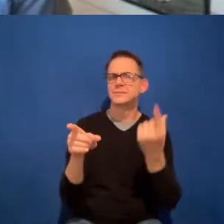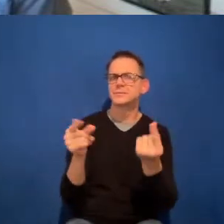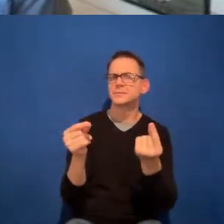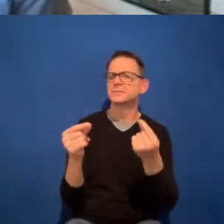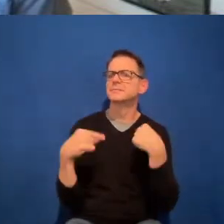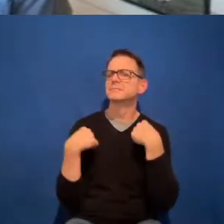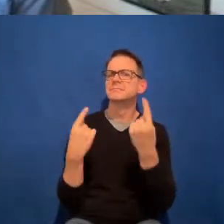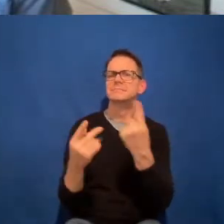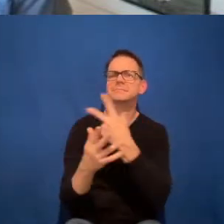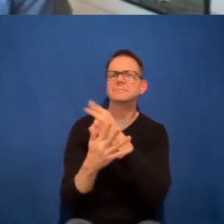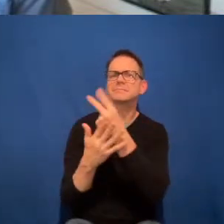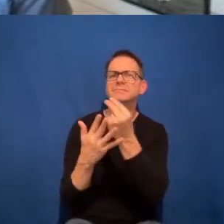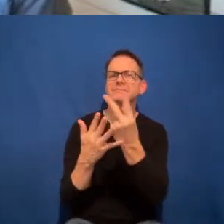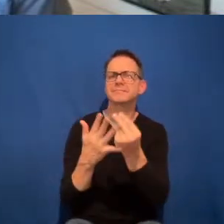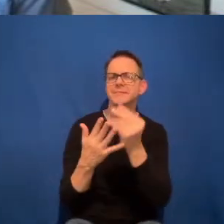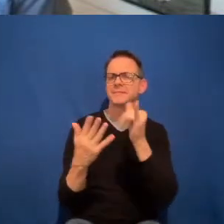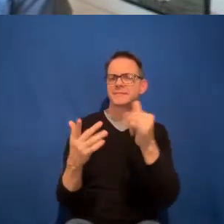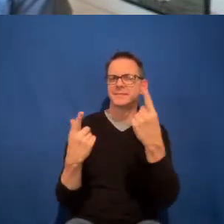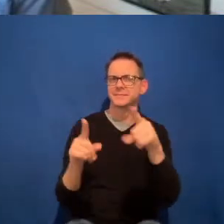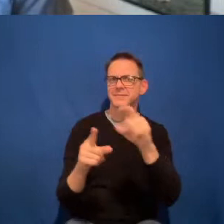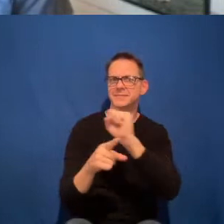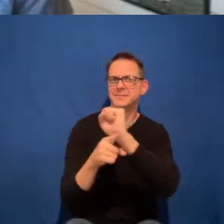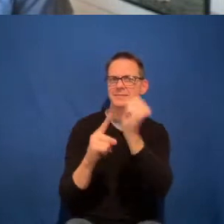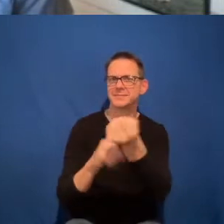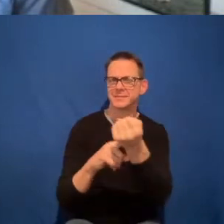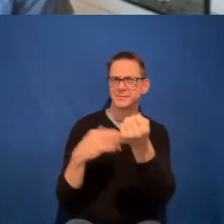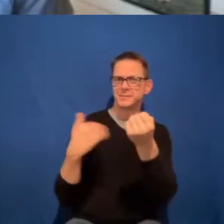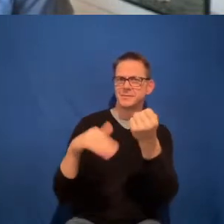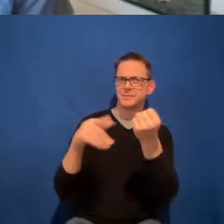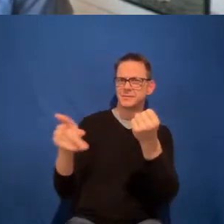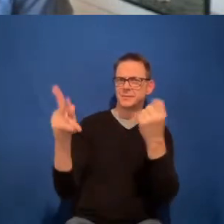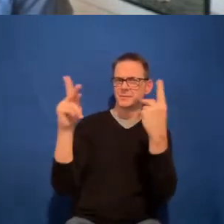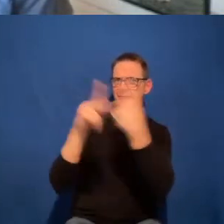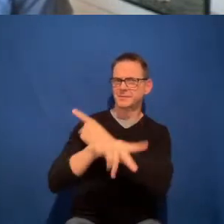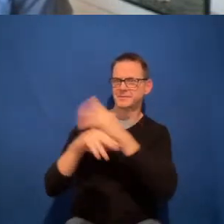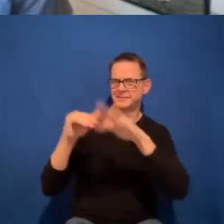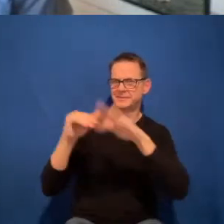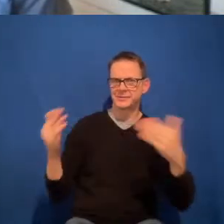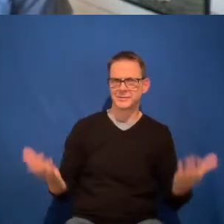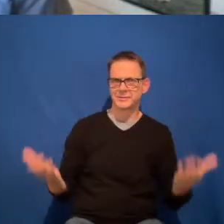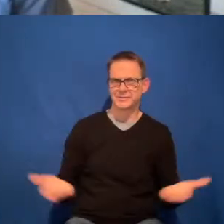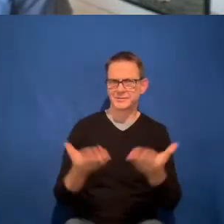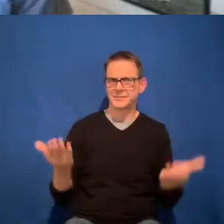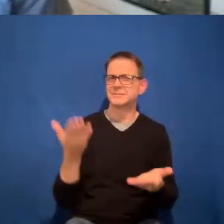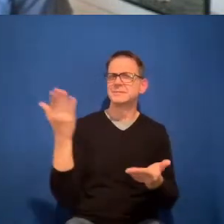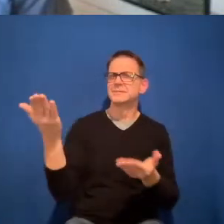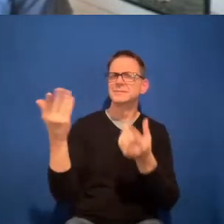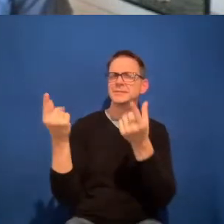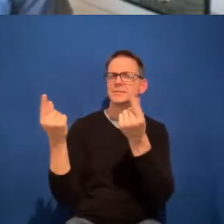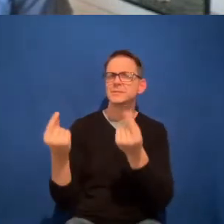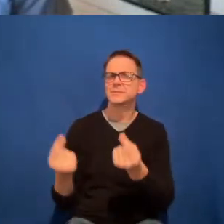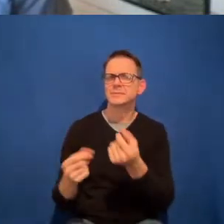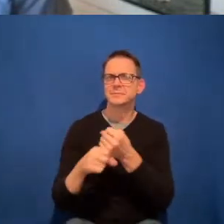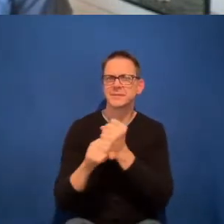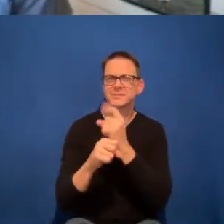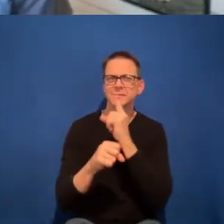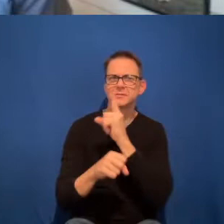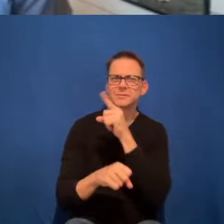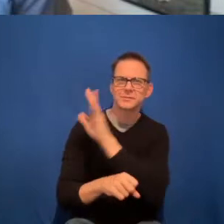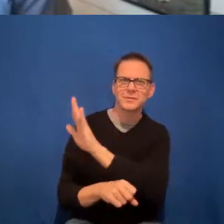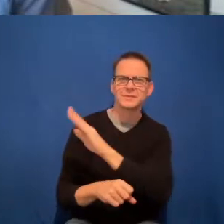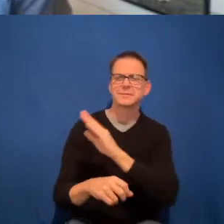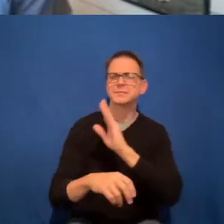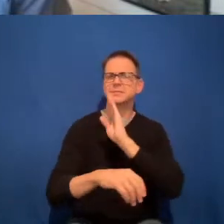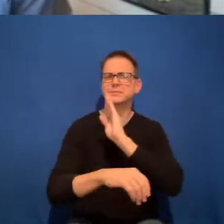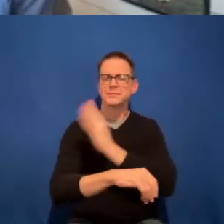took, knowing that the situation was so much more dire there, even than our direness here, to make yourself